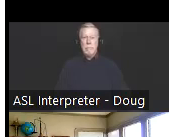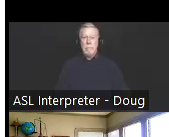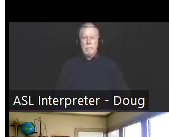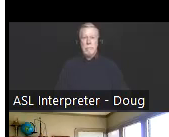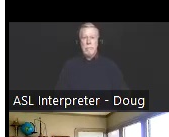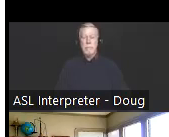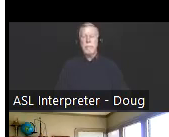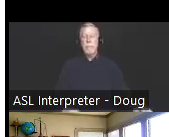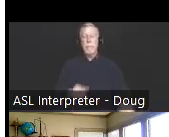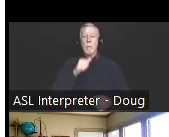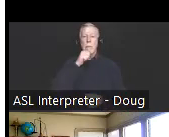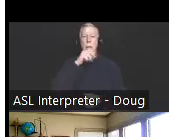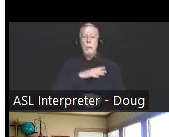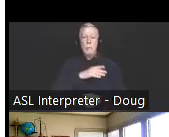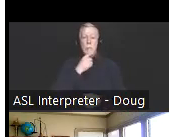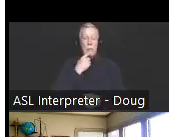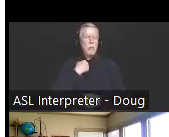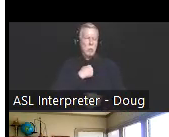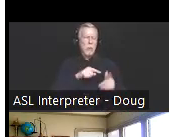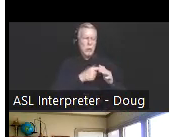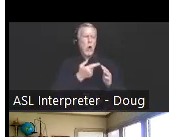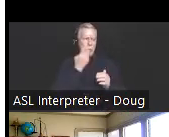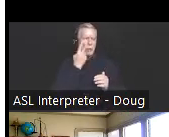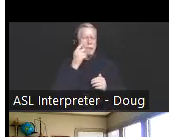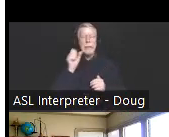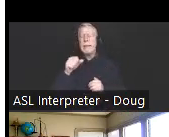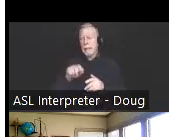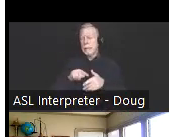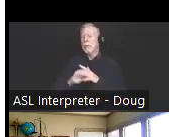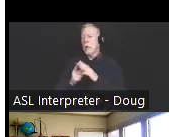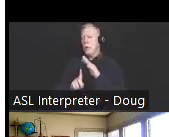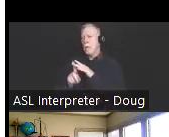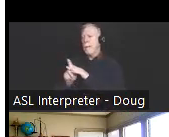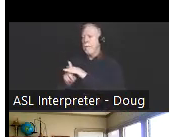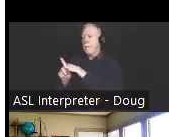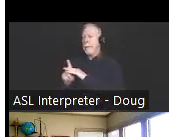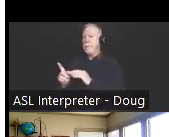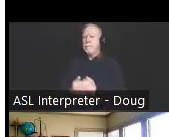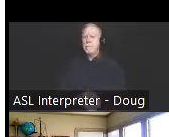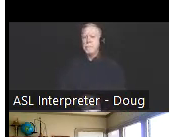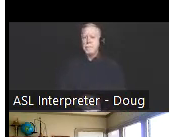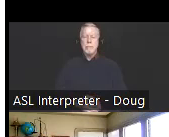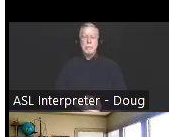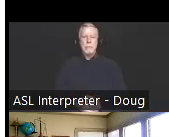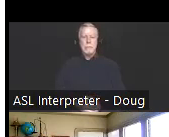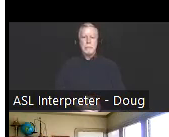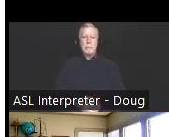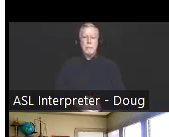We're starting to see some Yeah, they're starting to populate here. starting to pop up here.